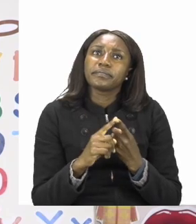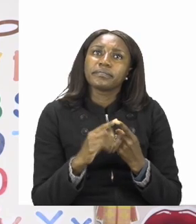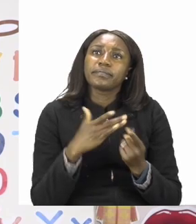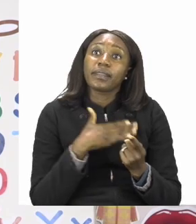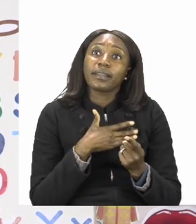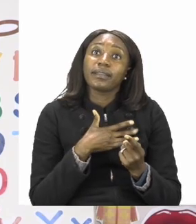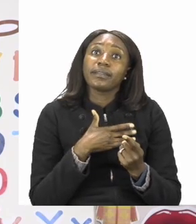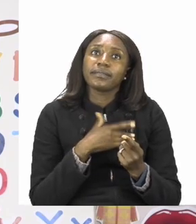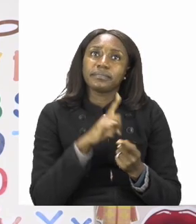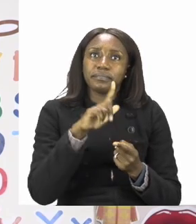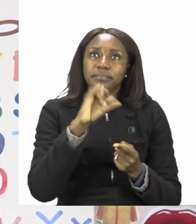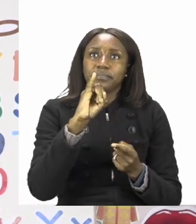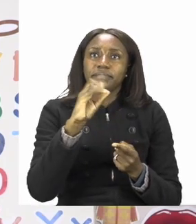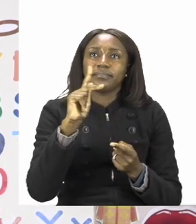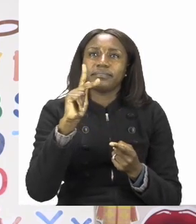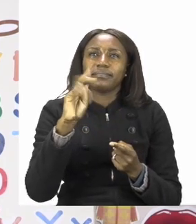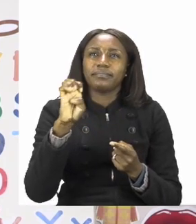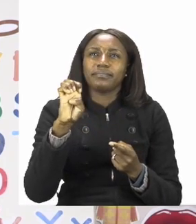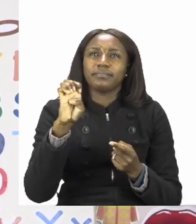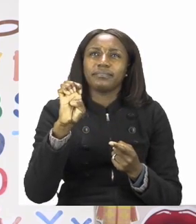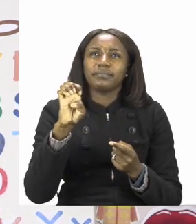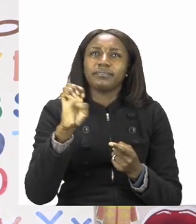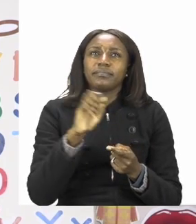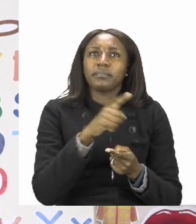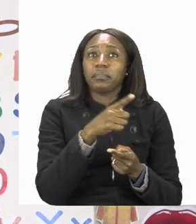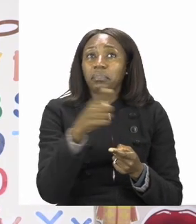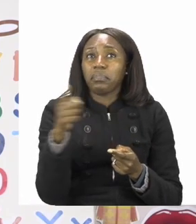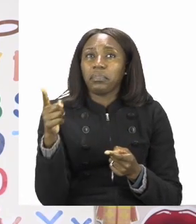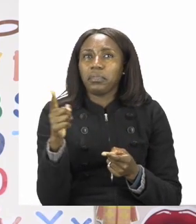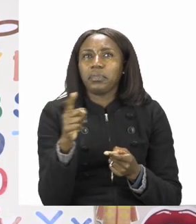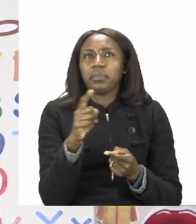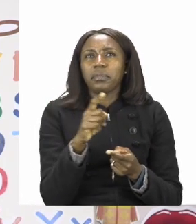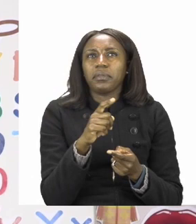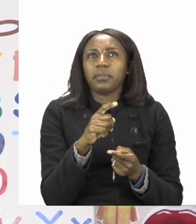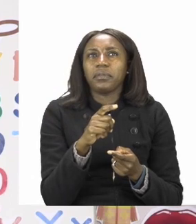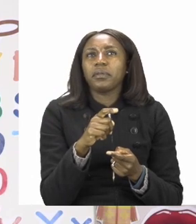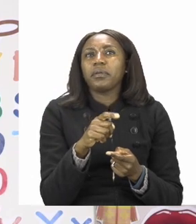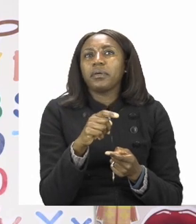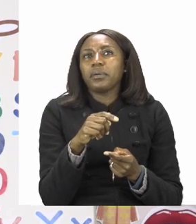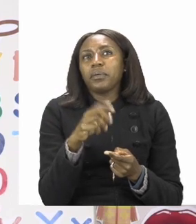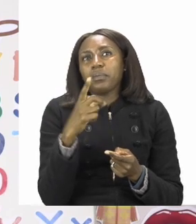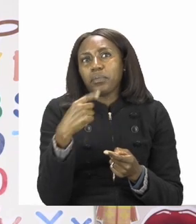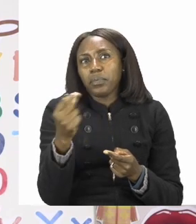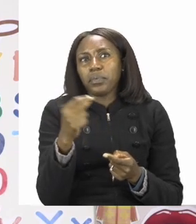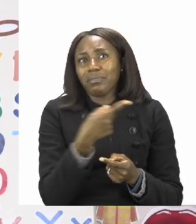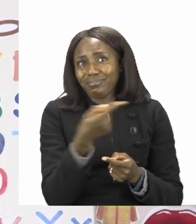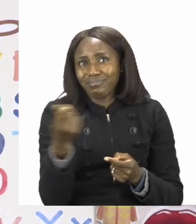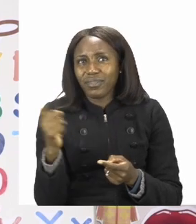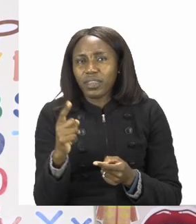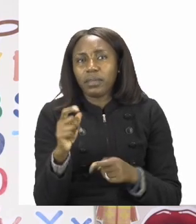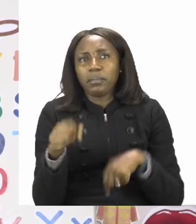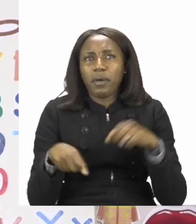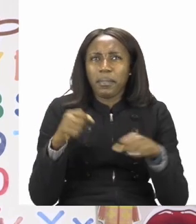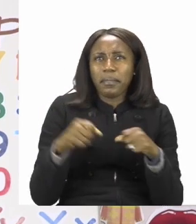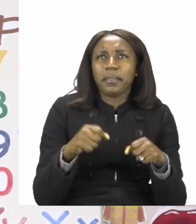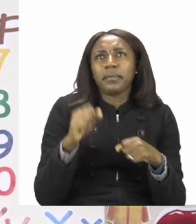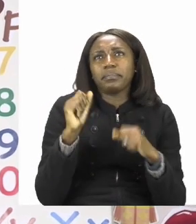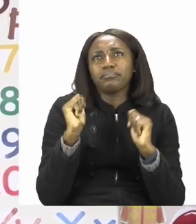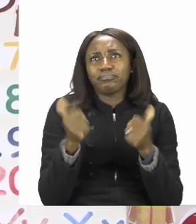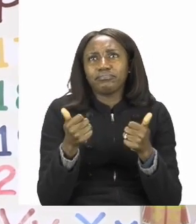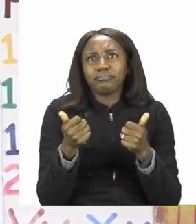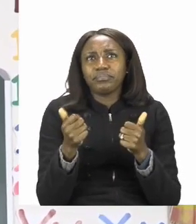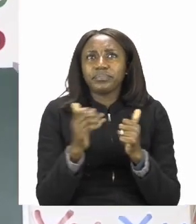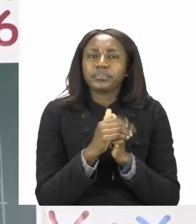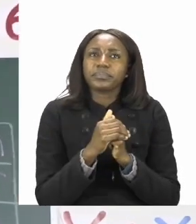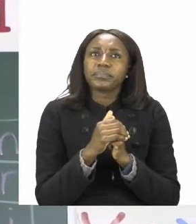like, there, went, they, ride, and well.